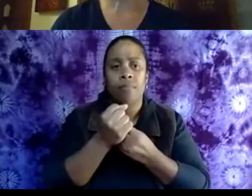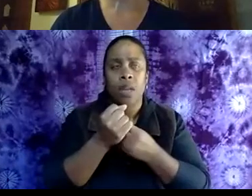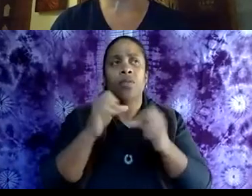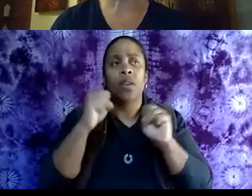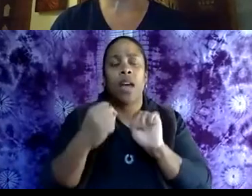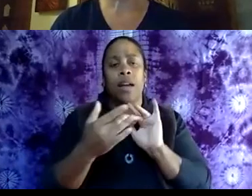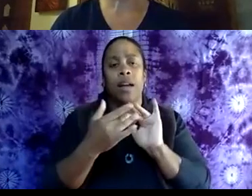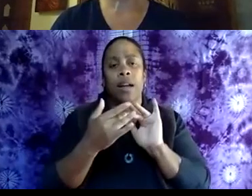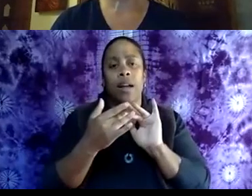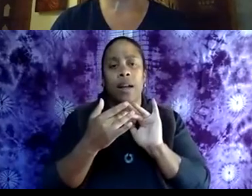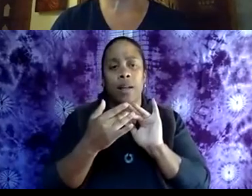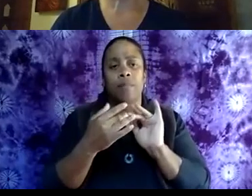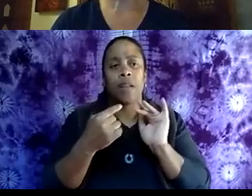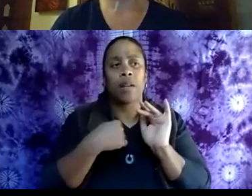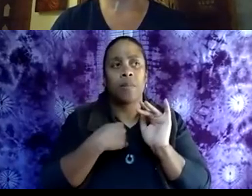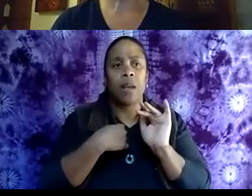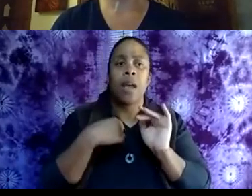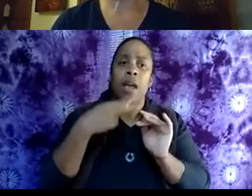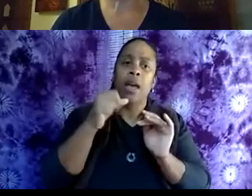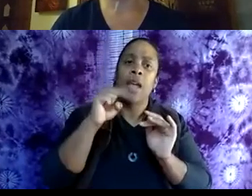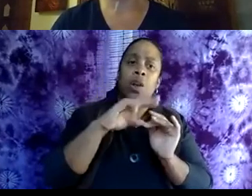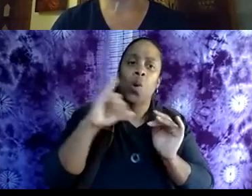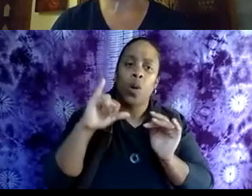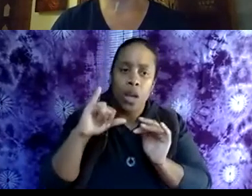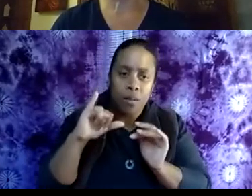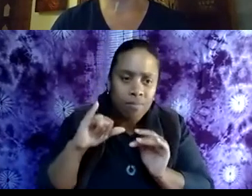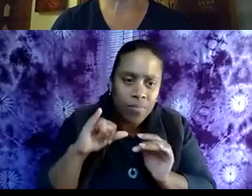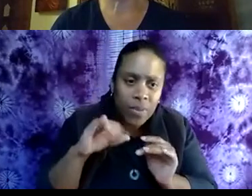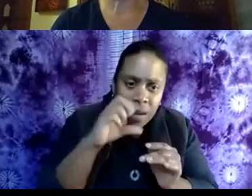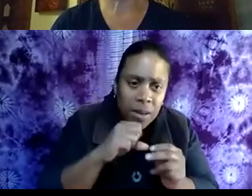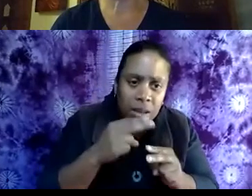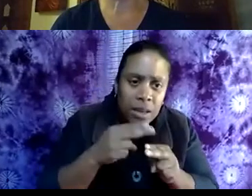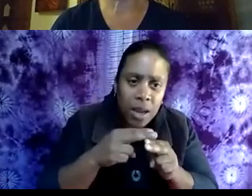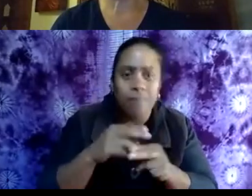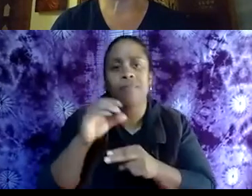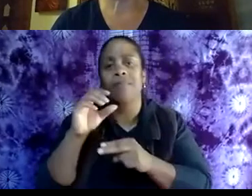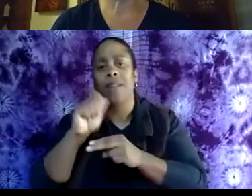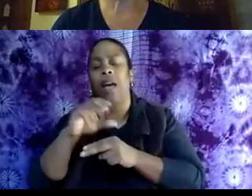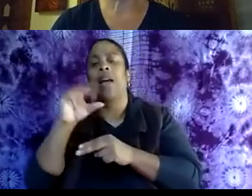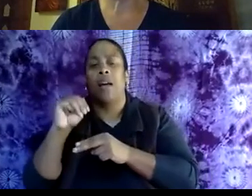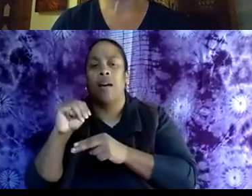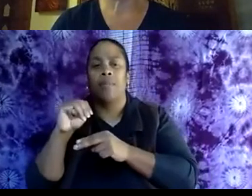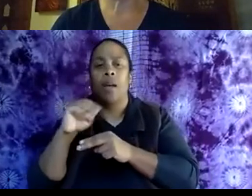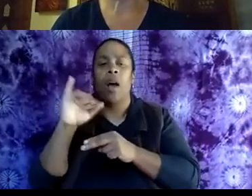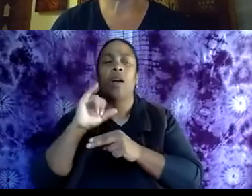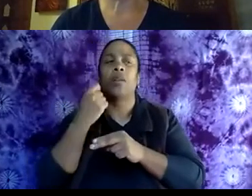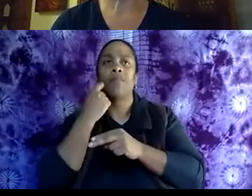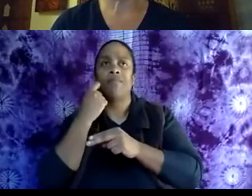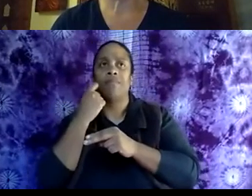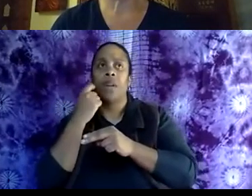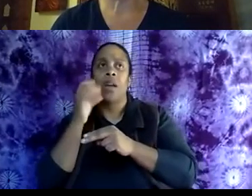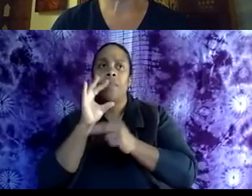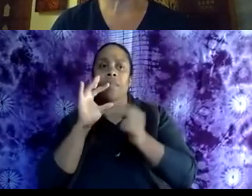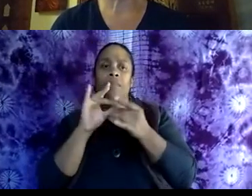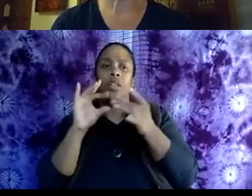at henryindiaholden.com. And also, like I mentioned earlier, I'm going to hold a